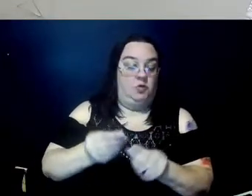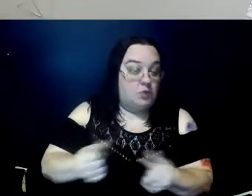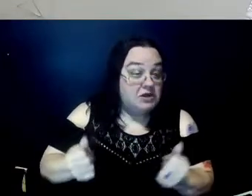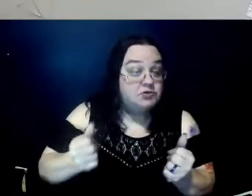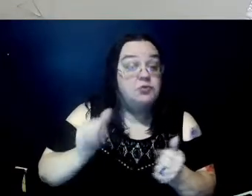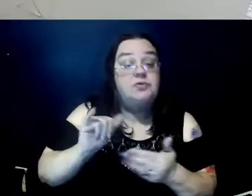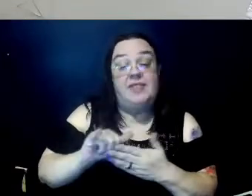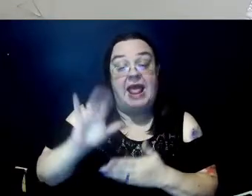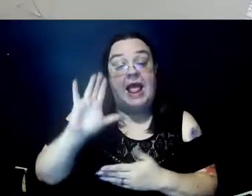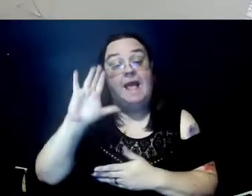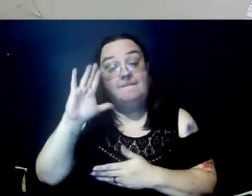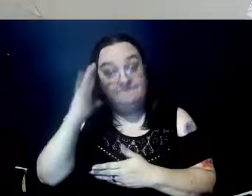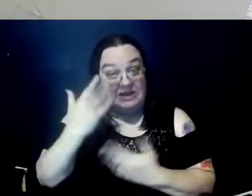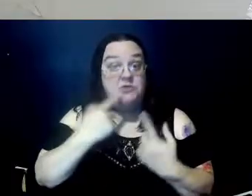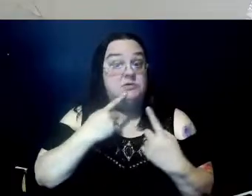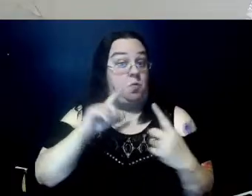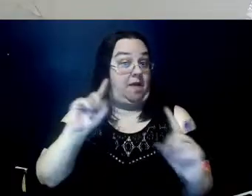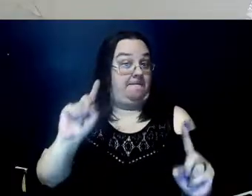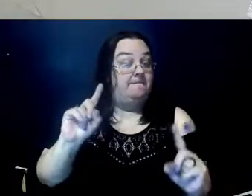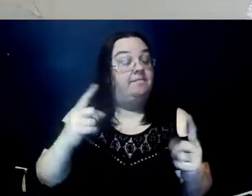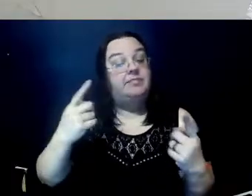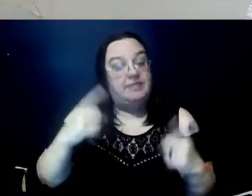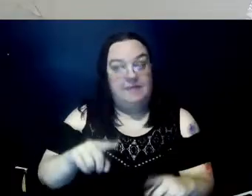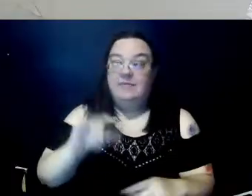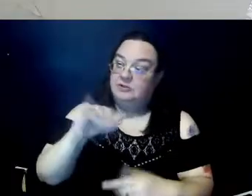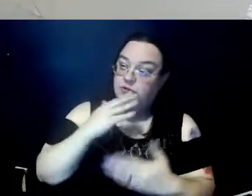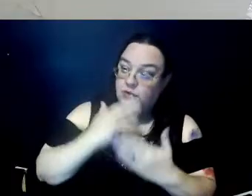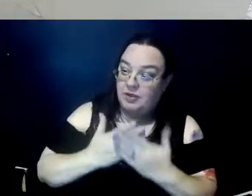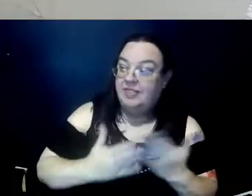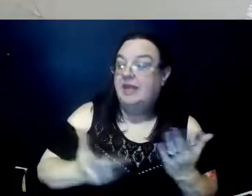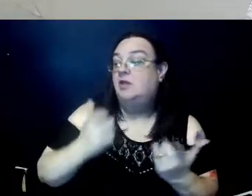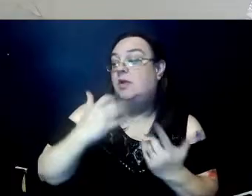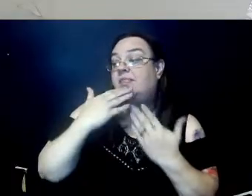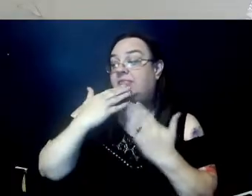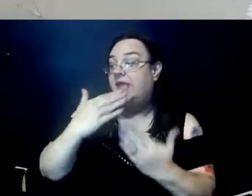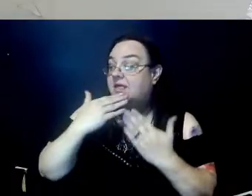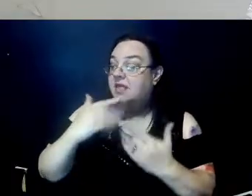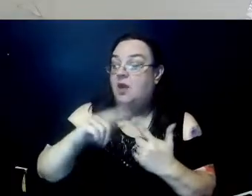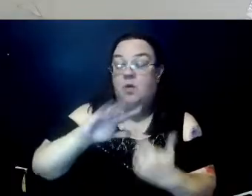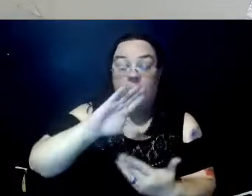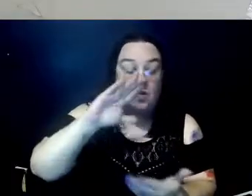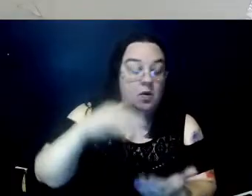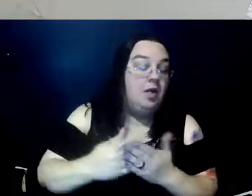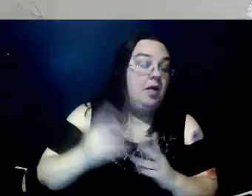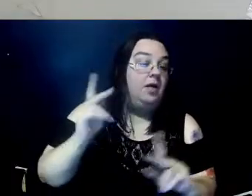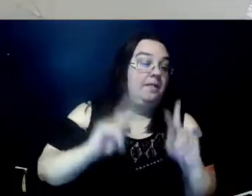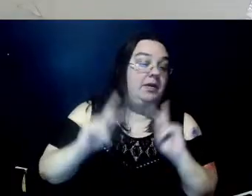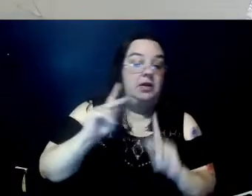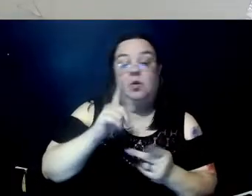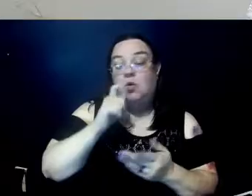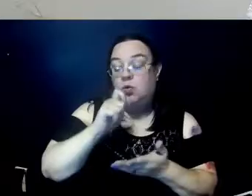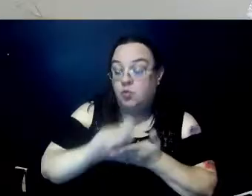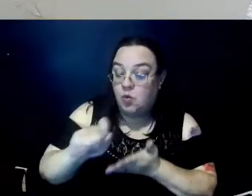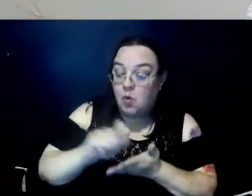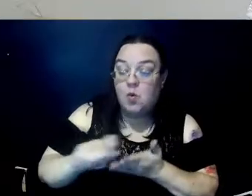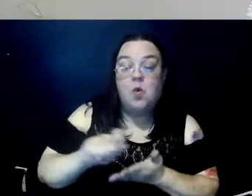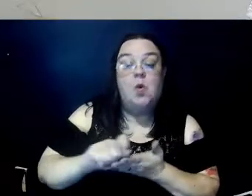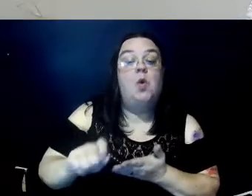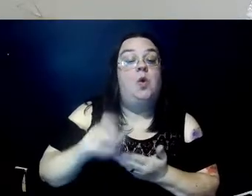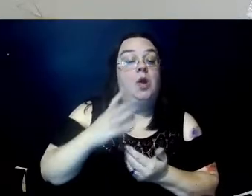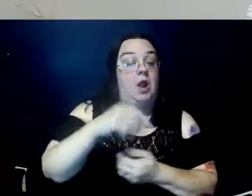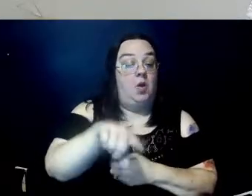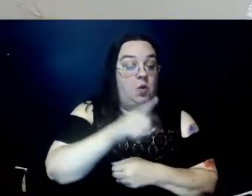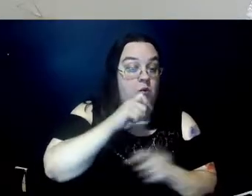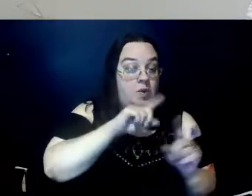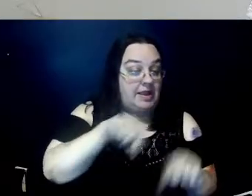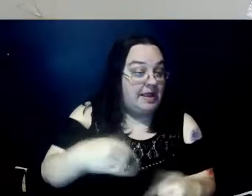appears to have happened, which is good. Thank you to all the folks who wrote and came here